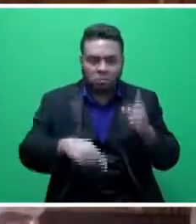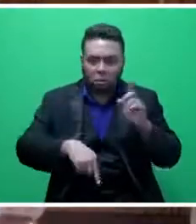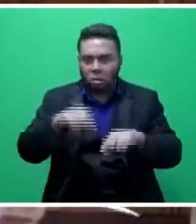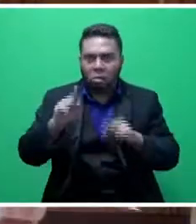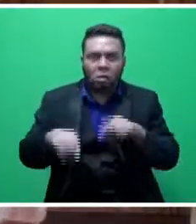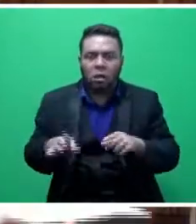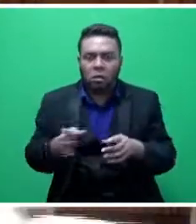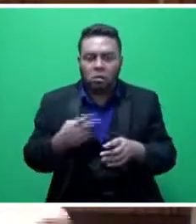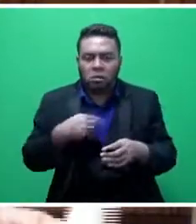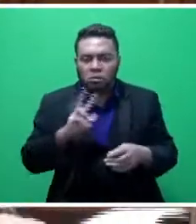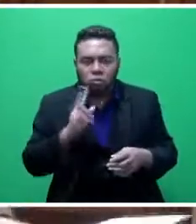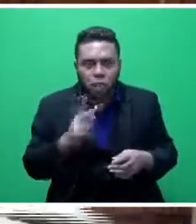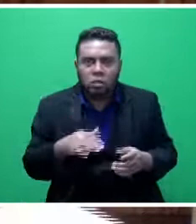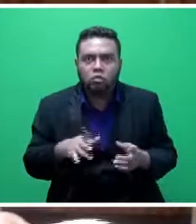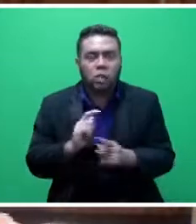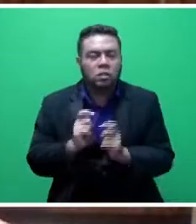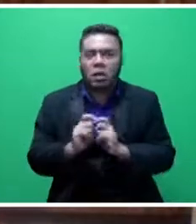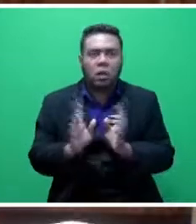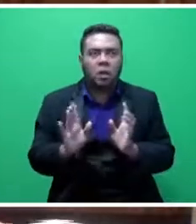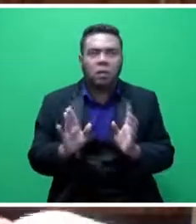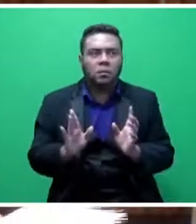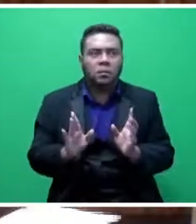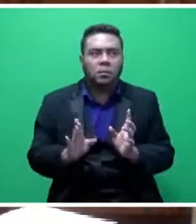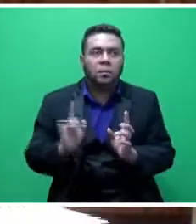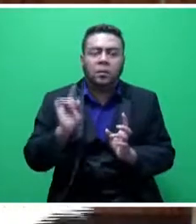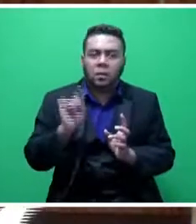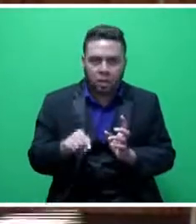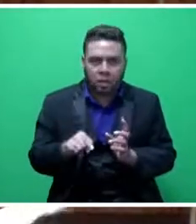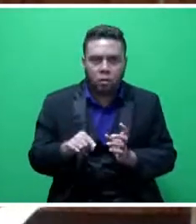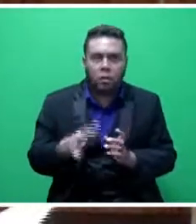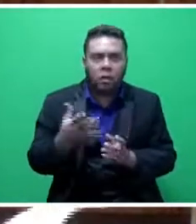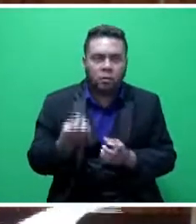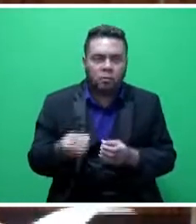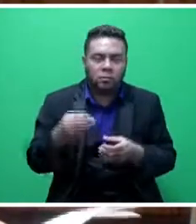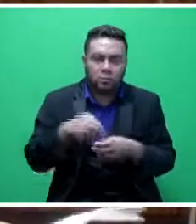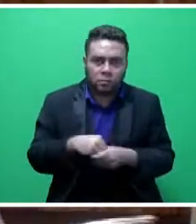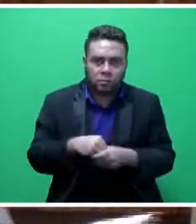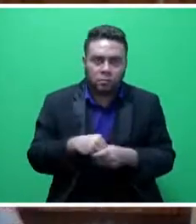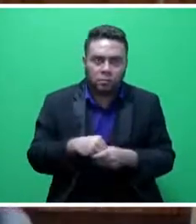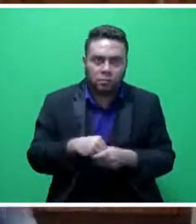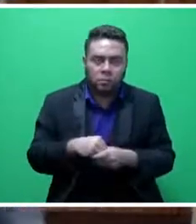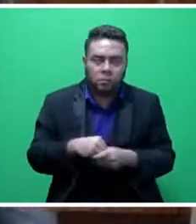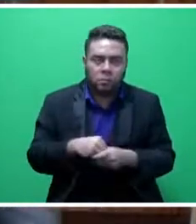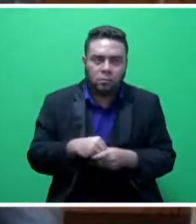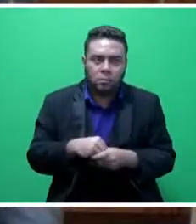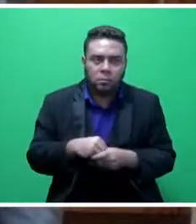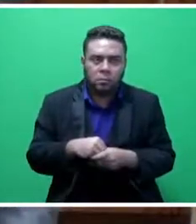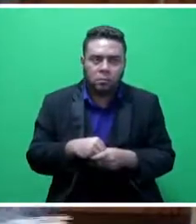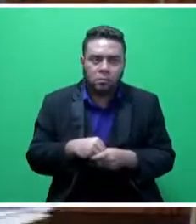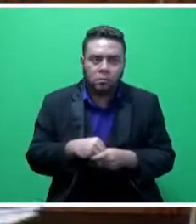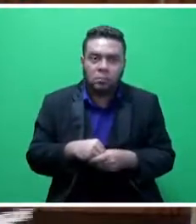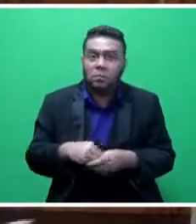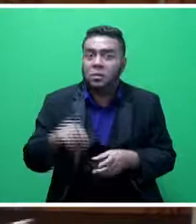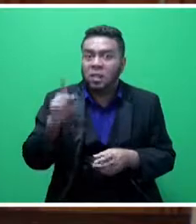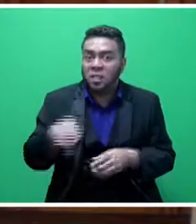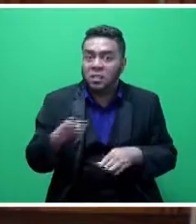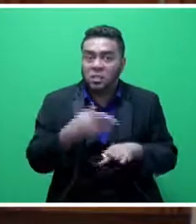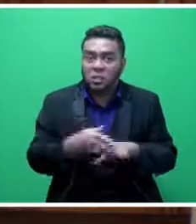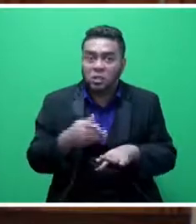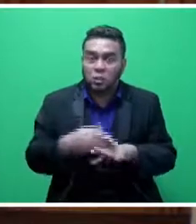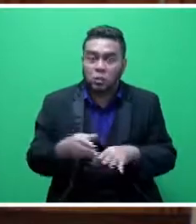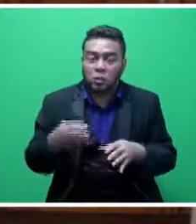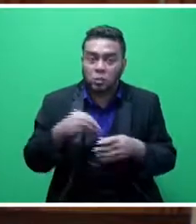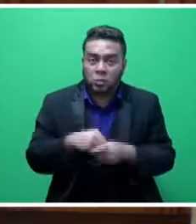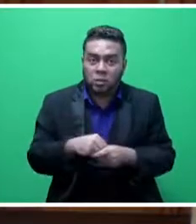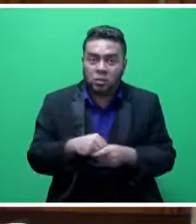your annuity, then you get a particular period that you're locked in for. This new product will be called